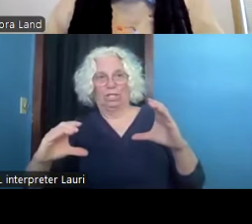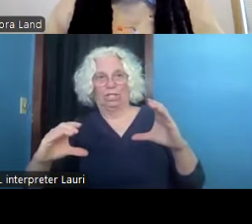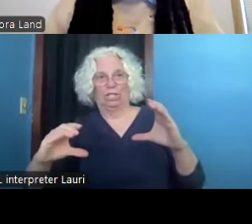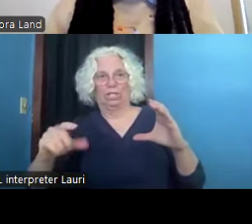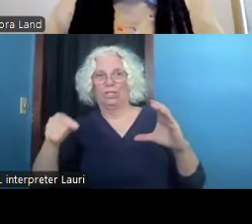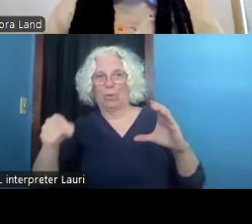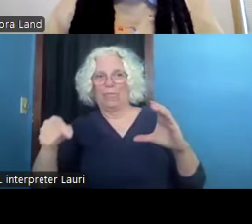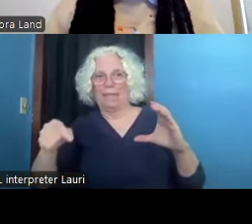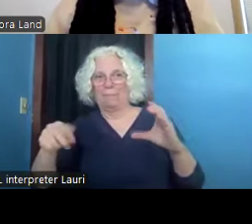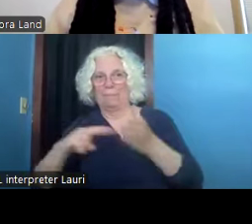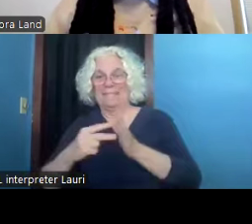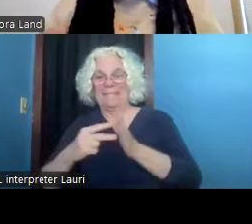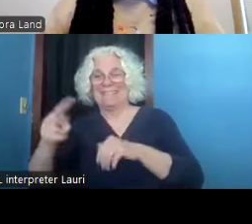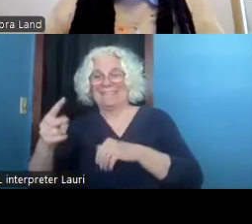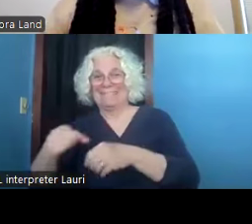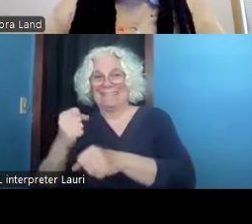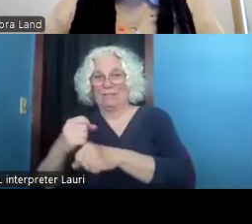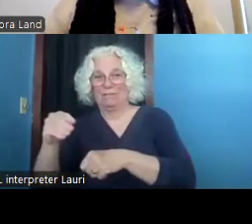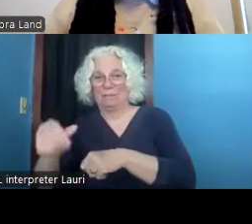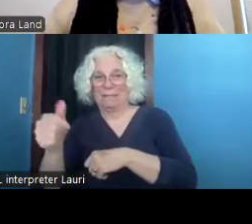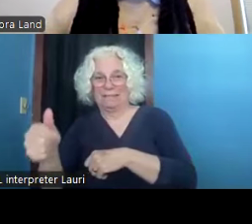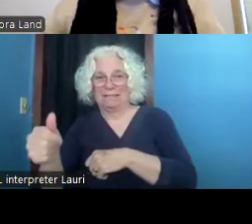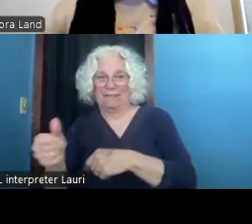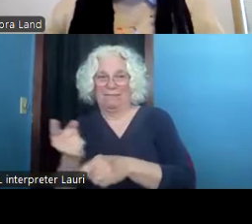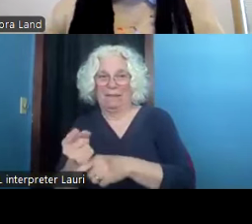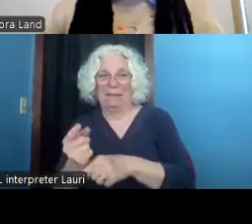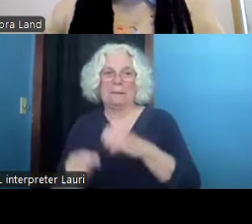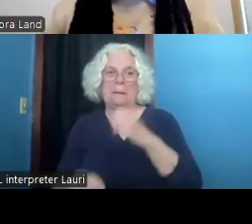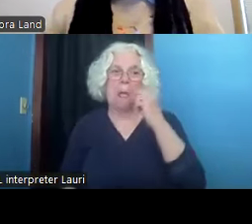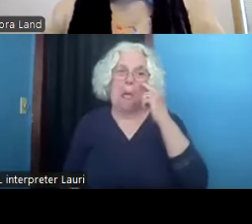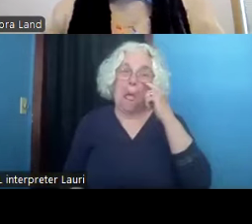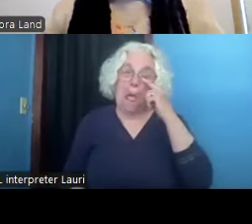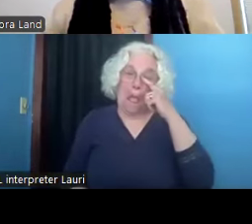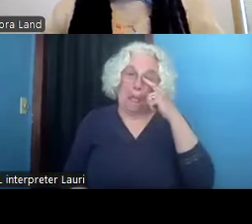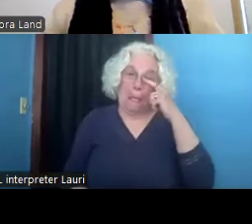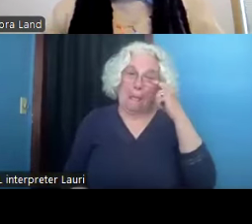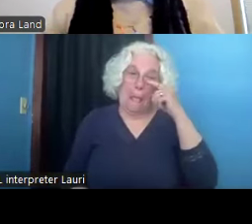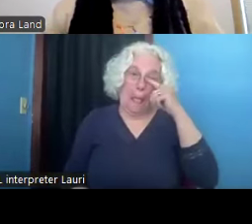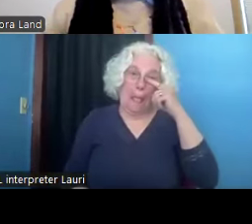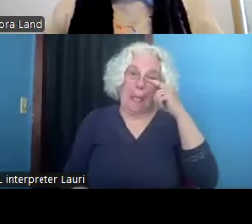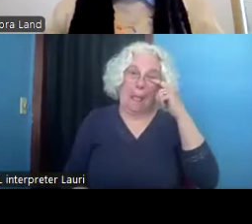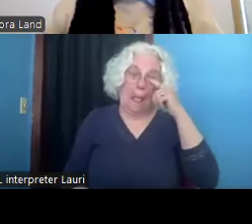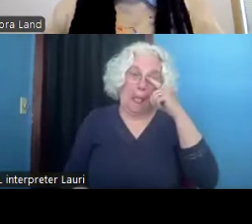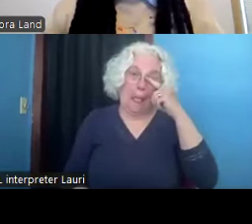later point when you get into school. The clock starts when the fellowship starts.